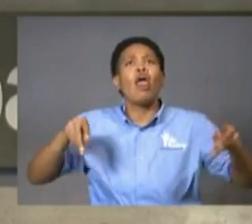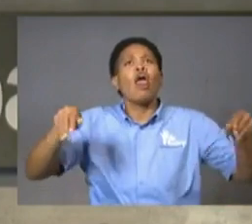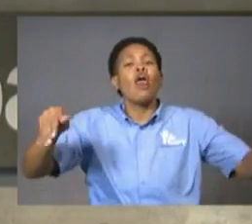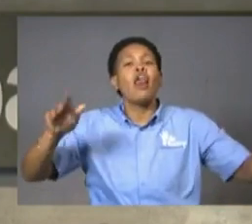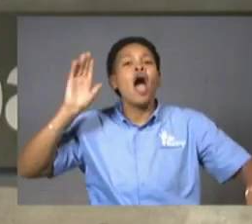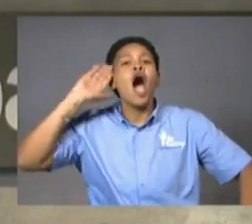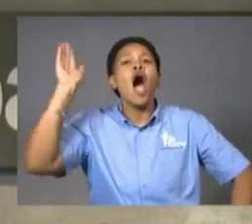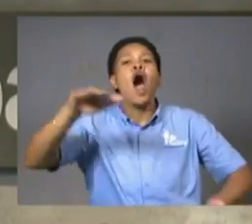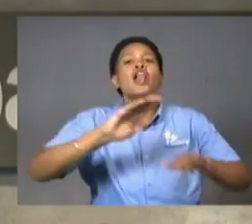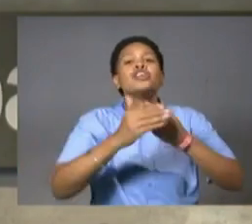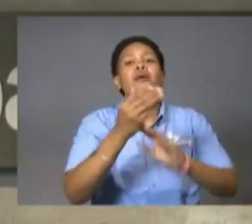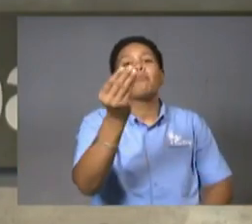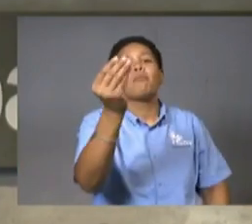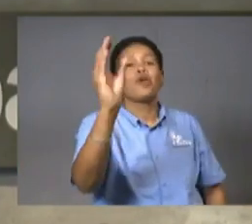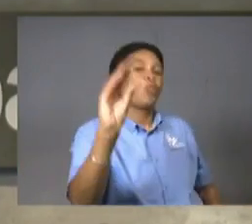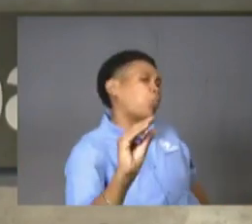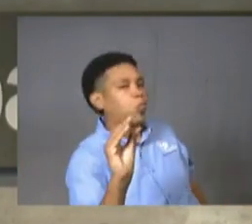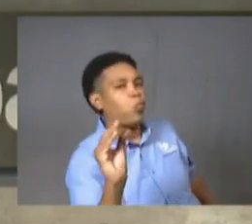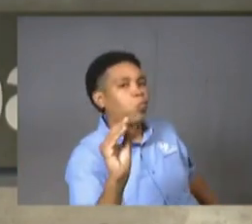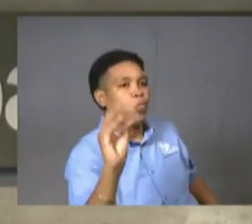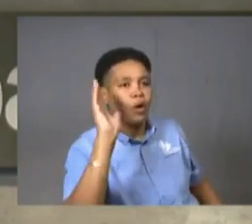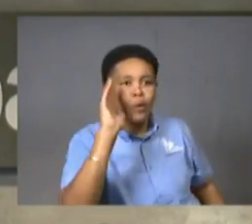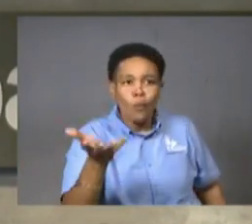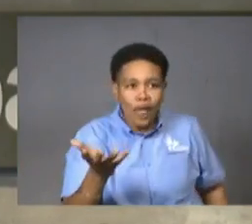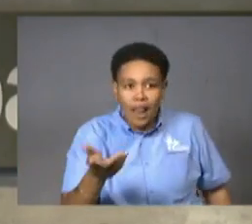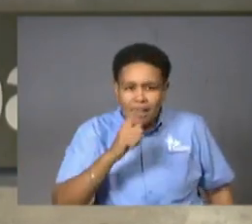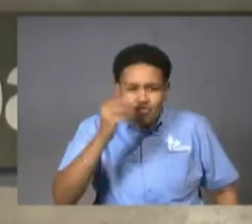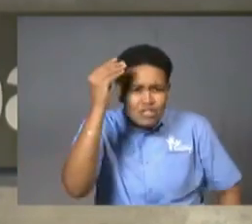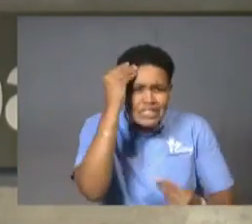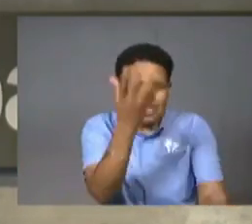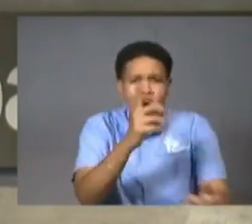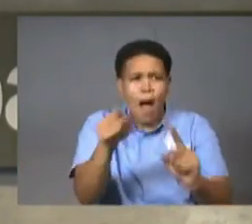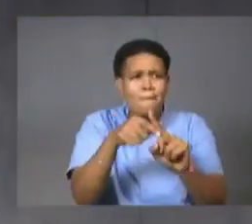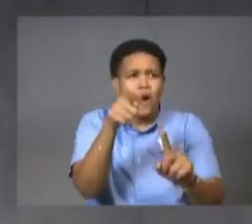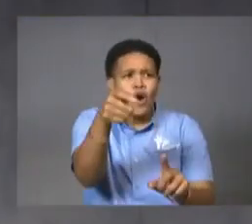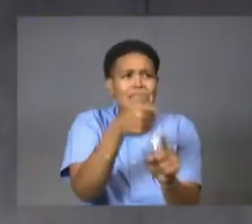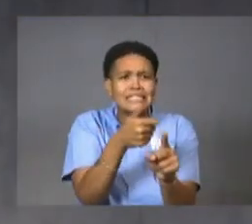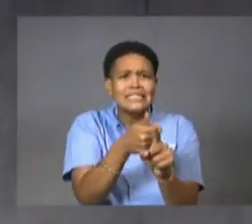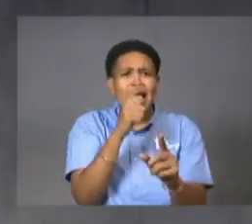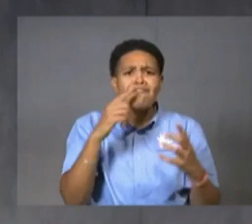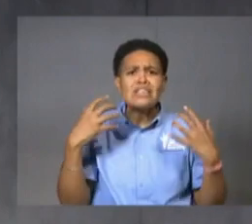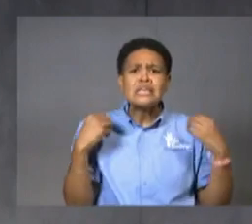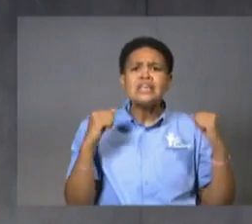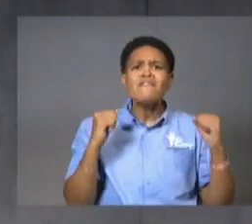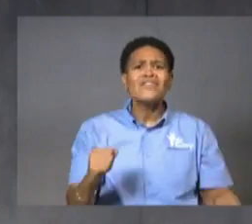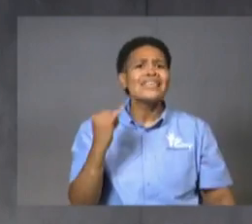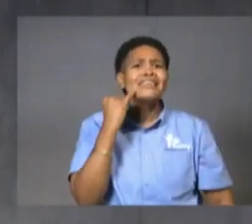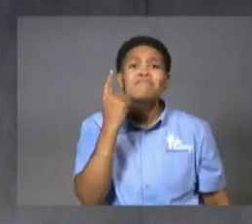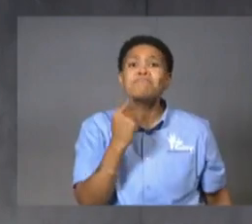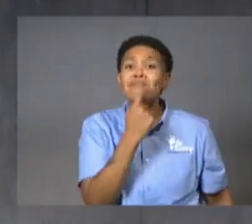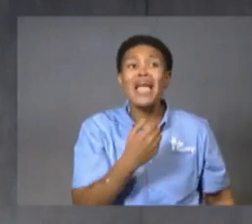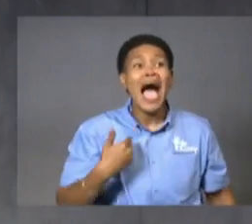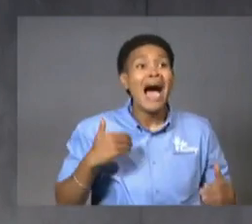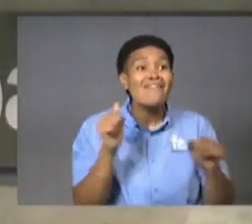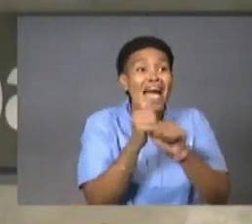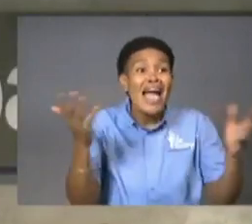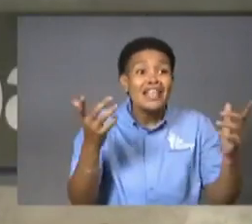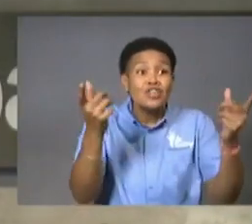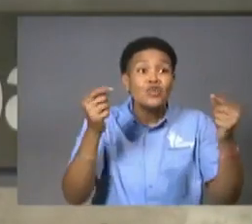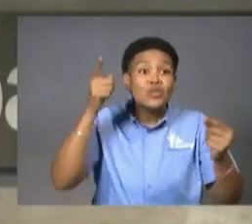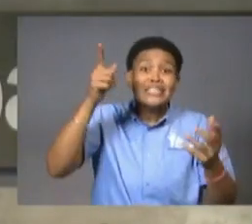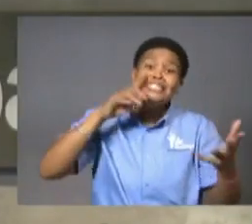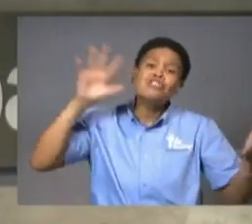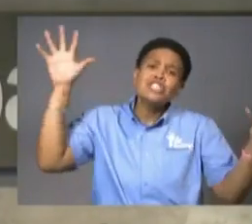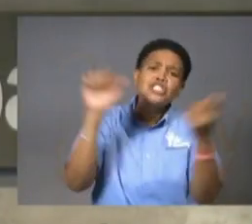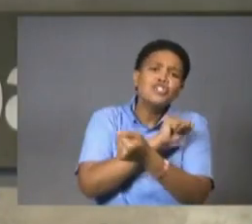little bit of money. He talks about being architect of recovery. If Peter Phillips has anything to do with it, he's the architect of